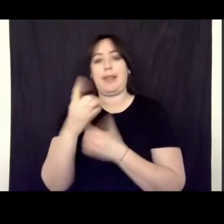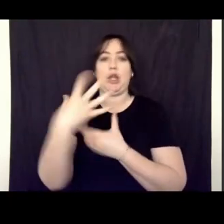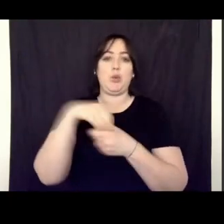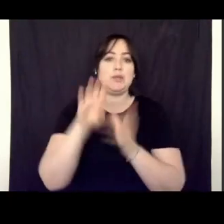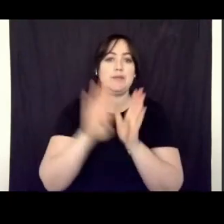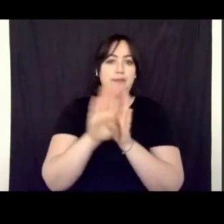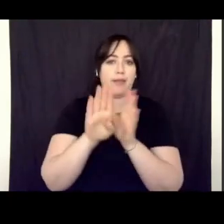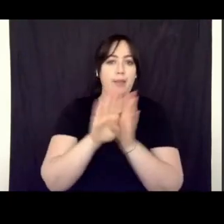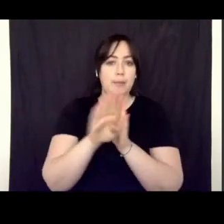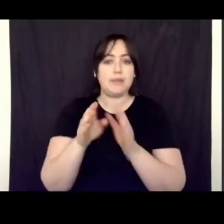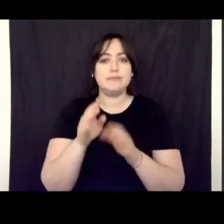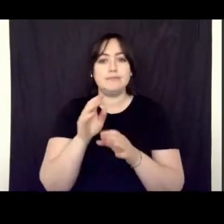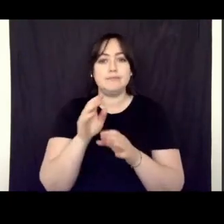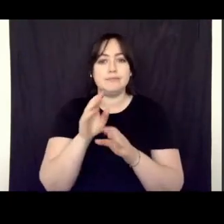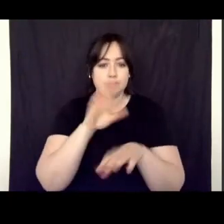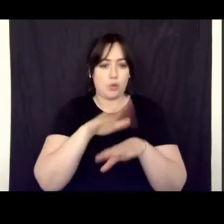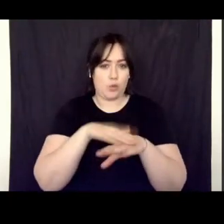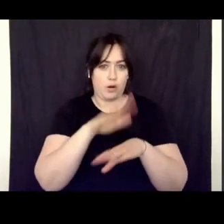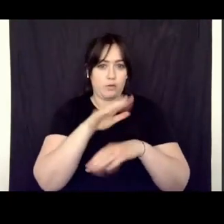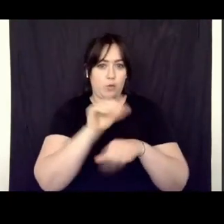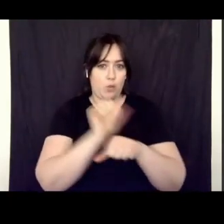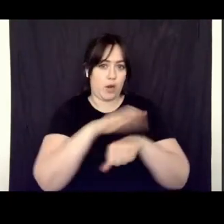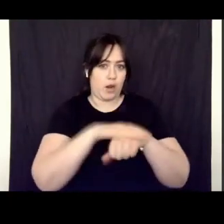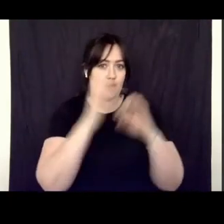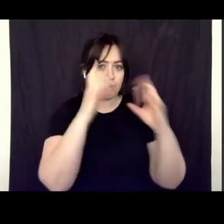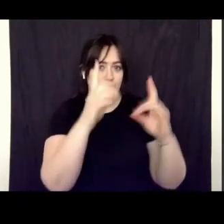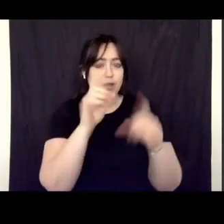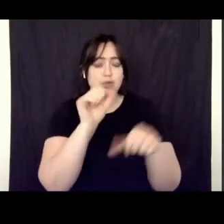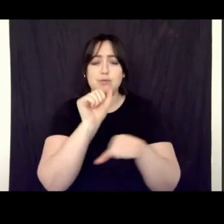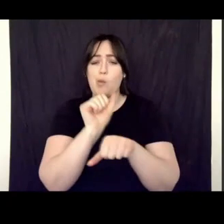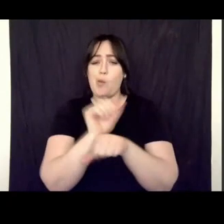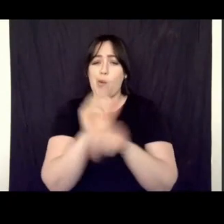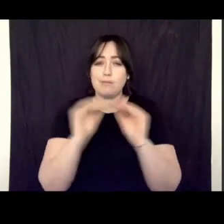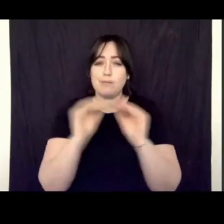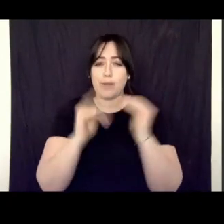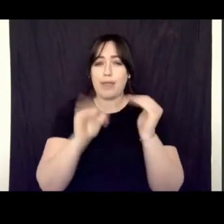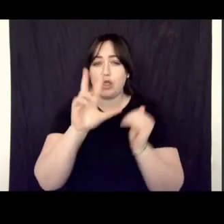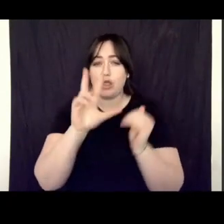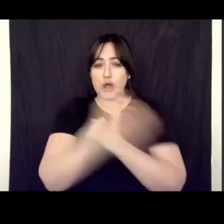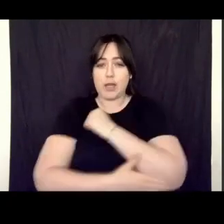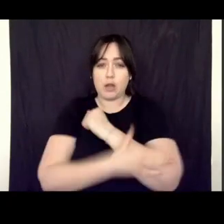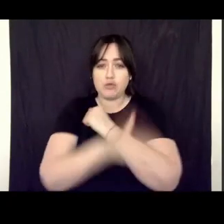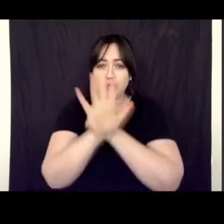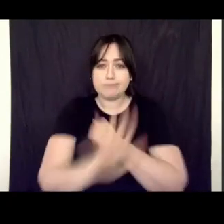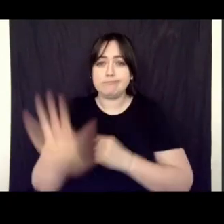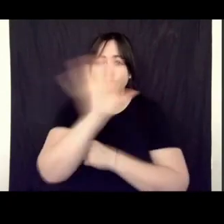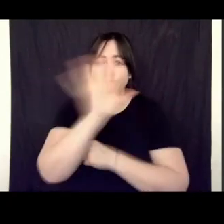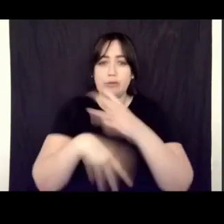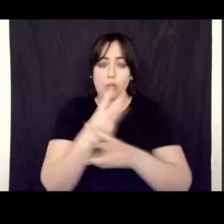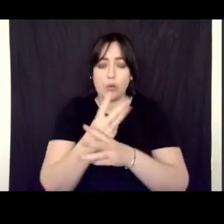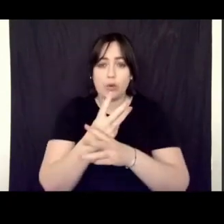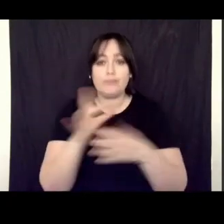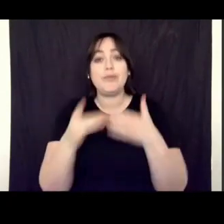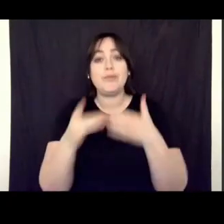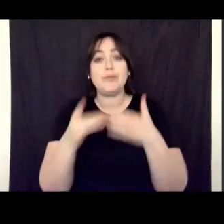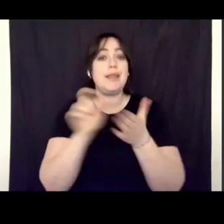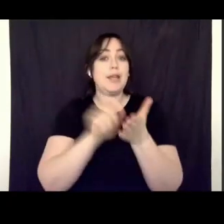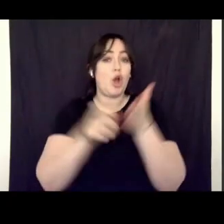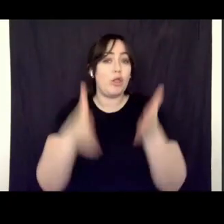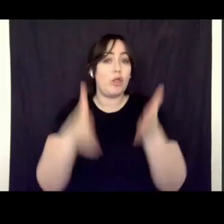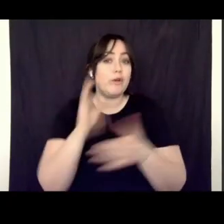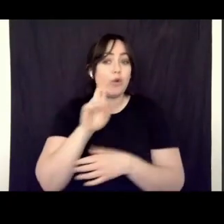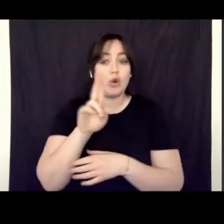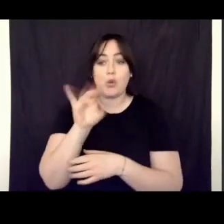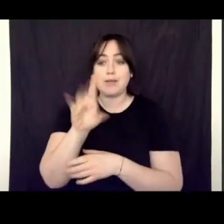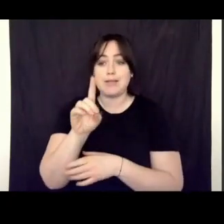in more than 30 countries worldwide. She's a lead author of the USAID's Toolkit to Promote Literacy